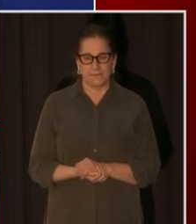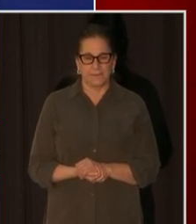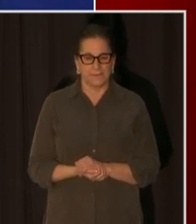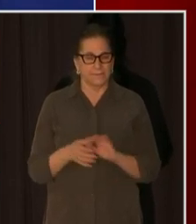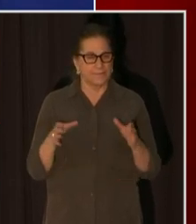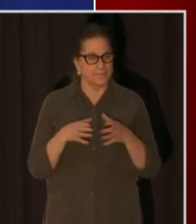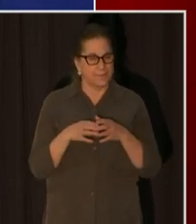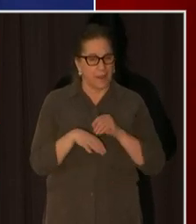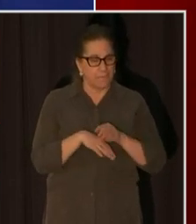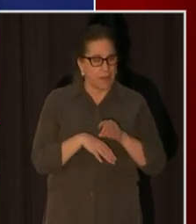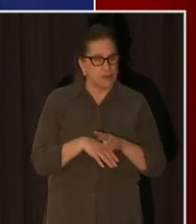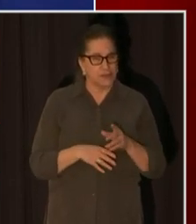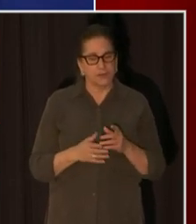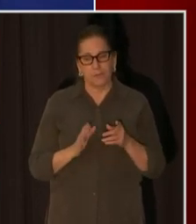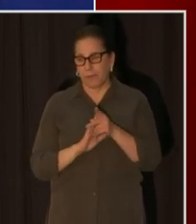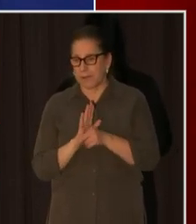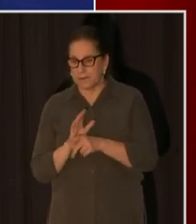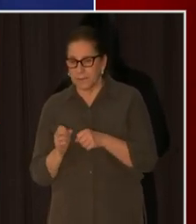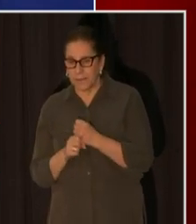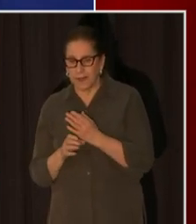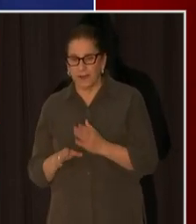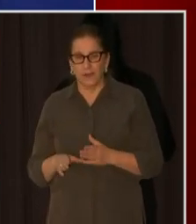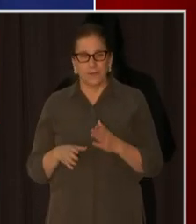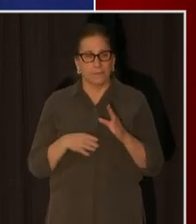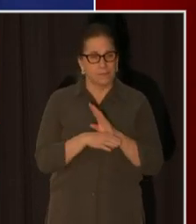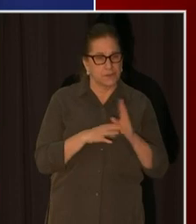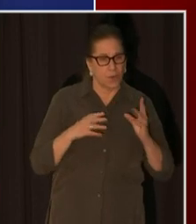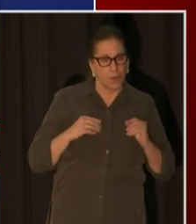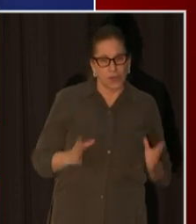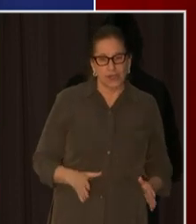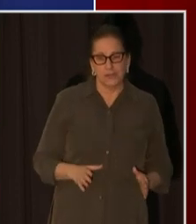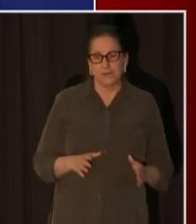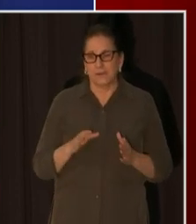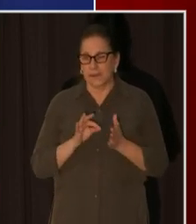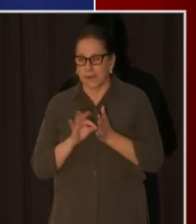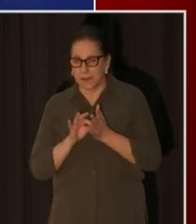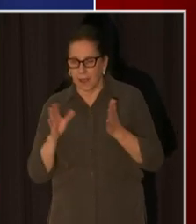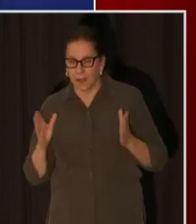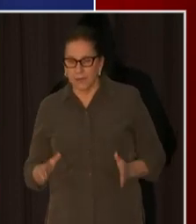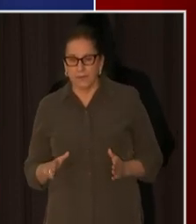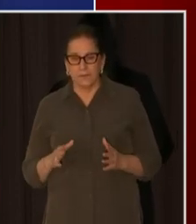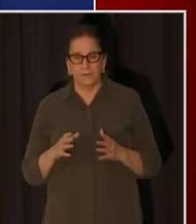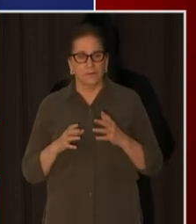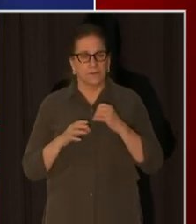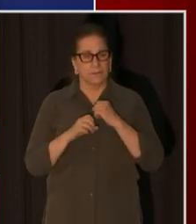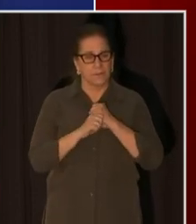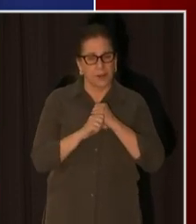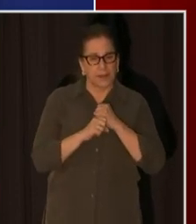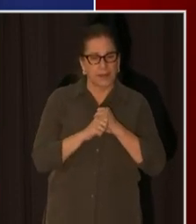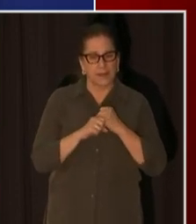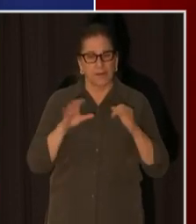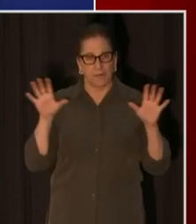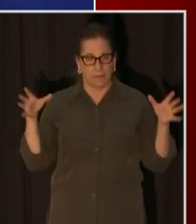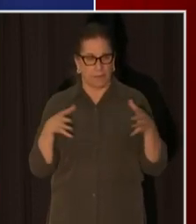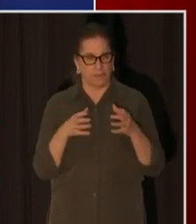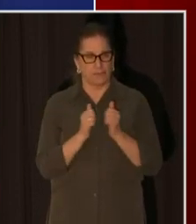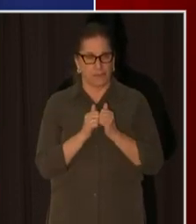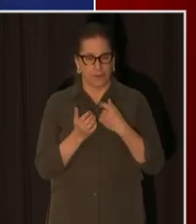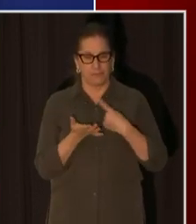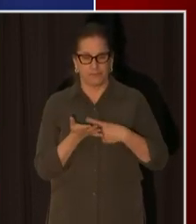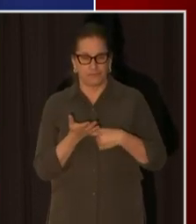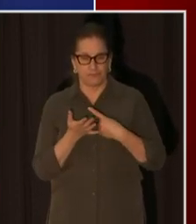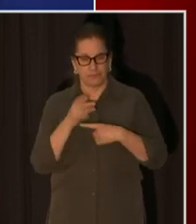hey, to do as was suggested, make the call. Because if you don't, you can find yourself out